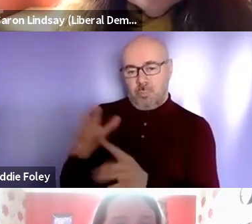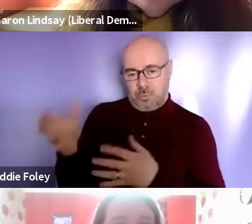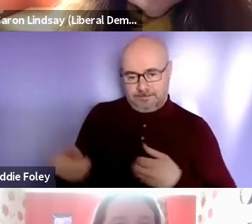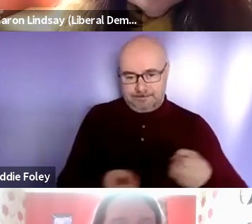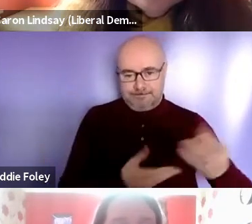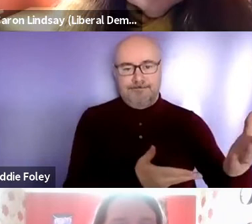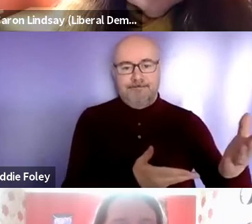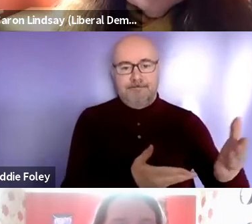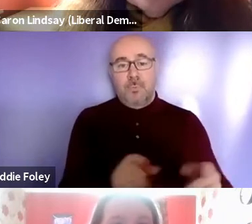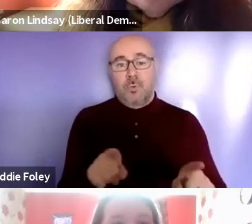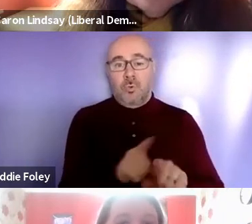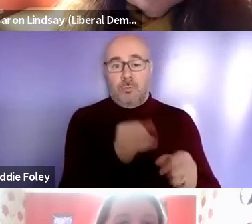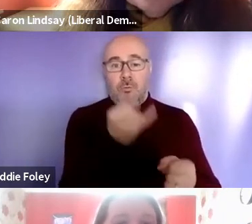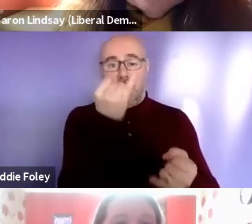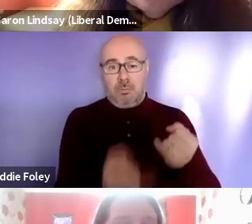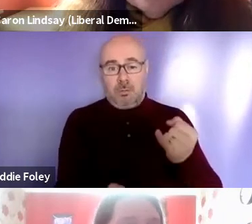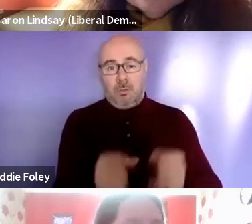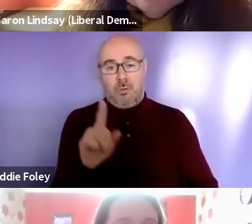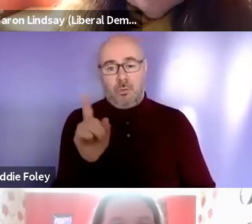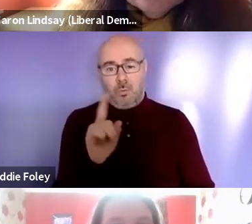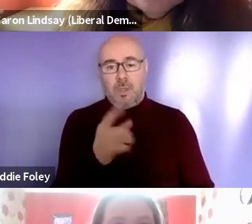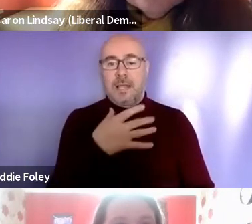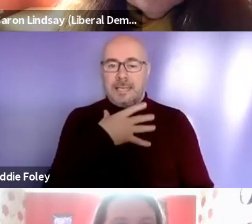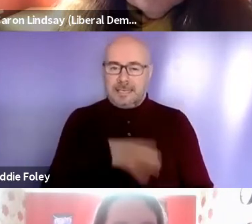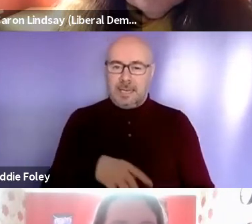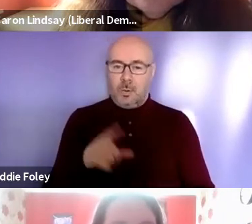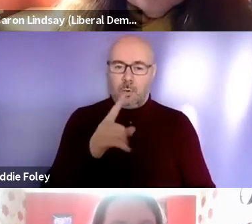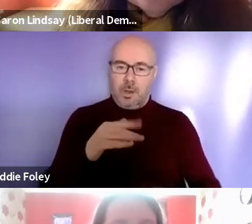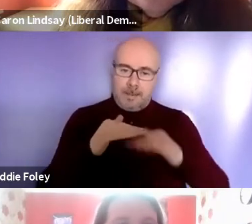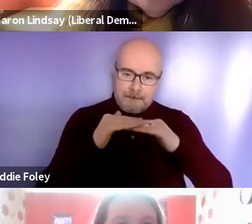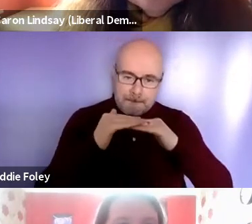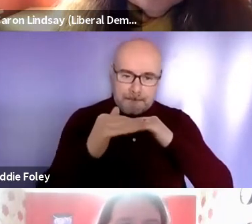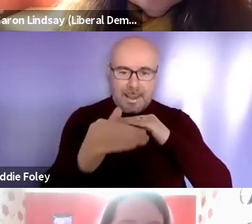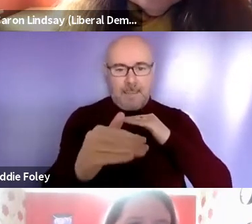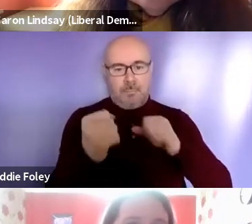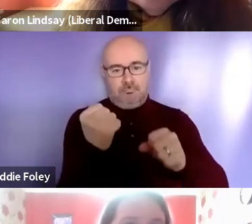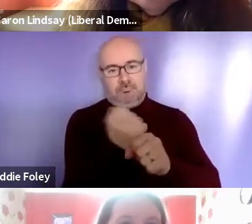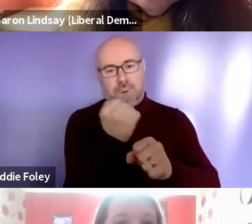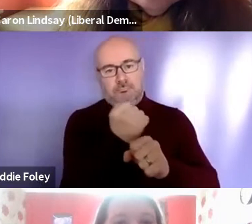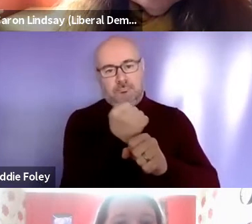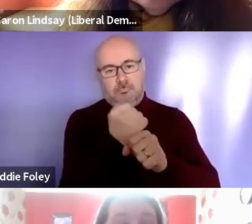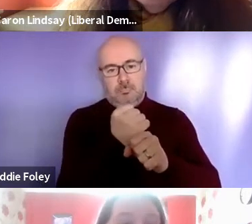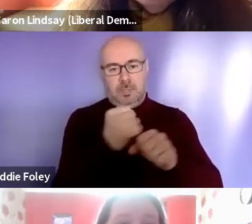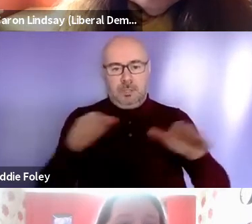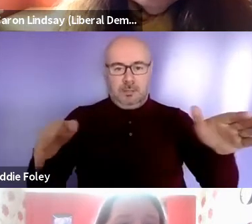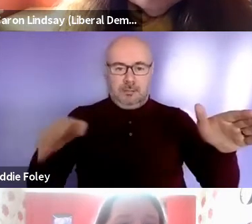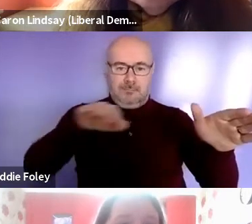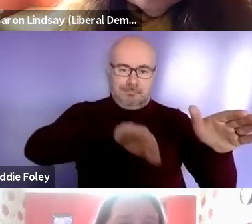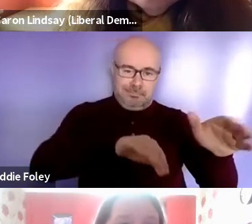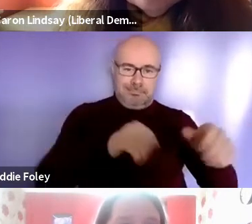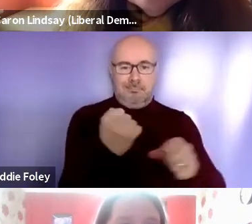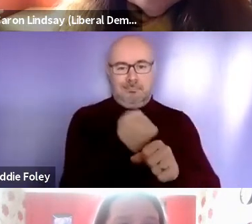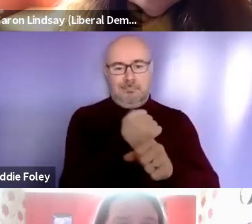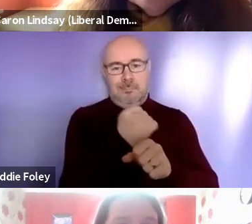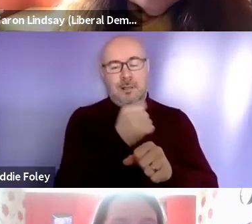huge opportunity there, giving space back to people, expanding pavements, flattening pavements, getting rid of cambers. Yes, it benefits cyclists